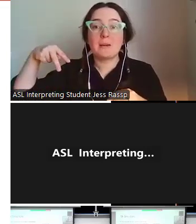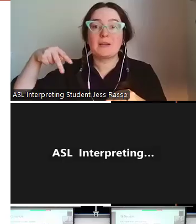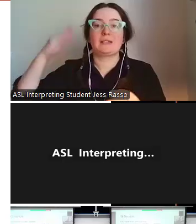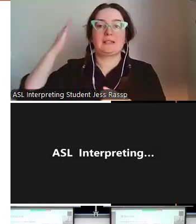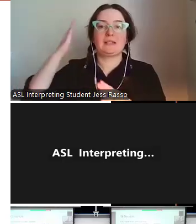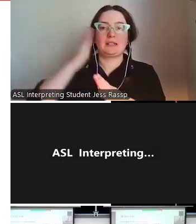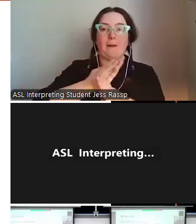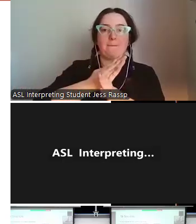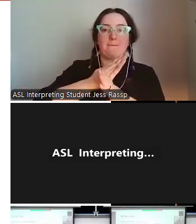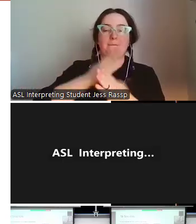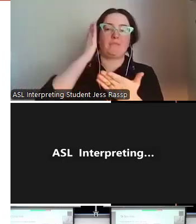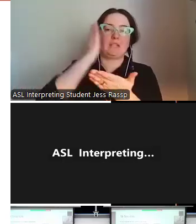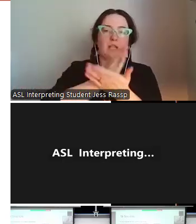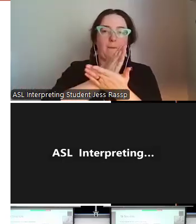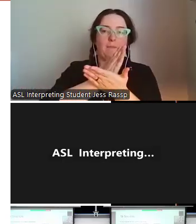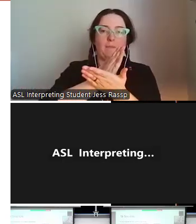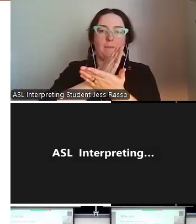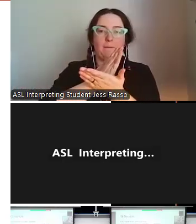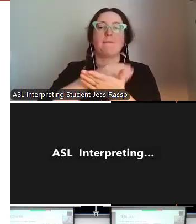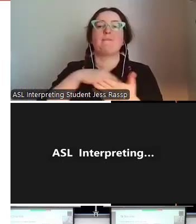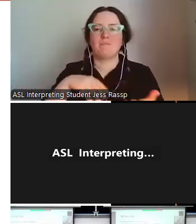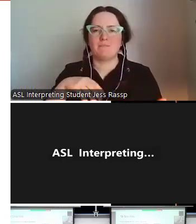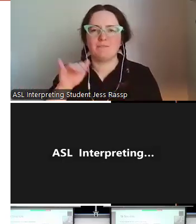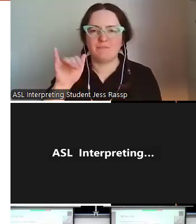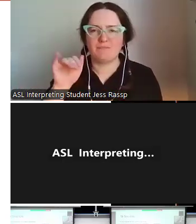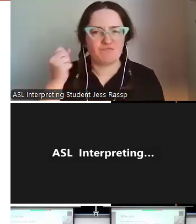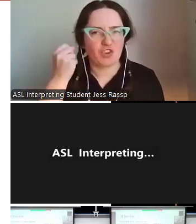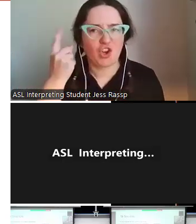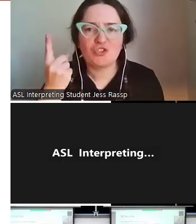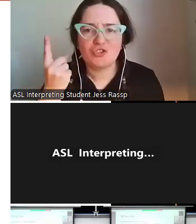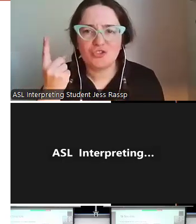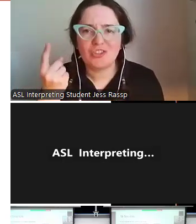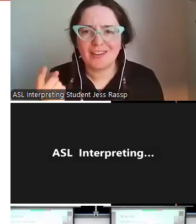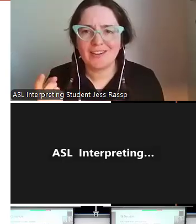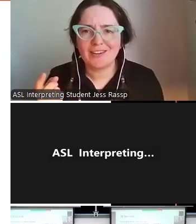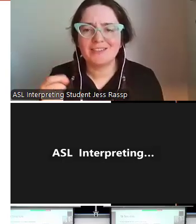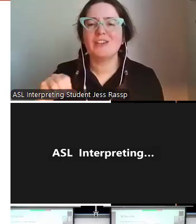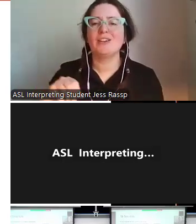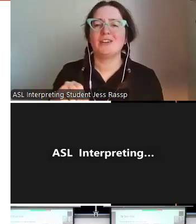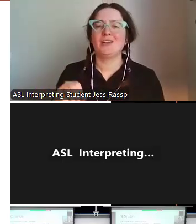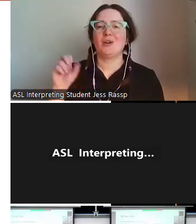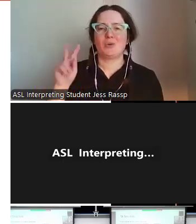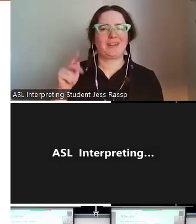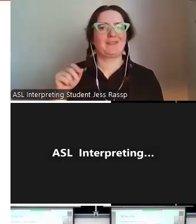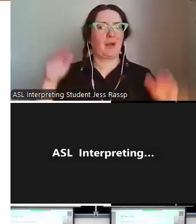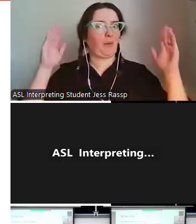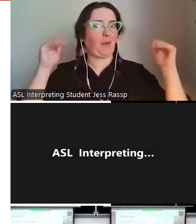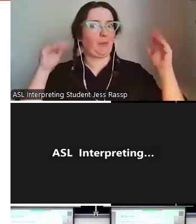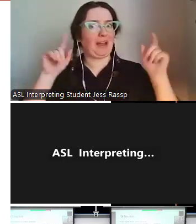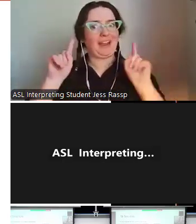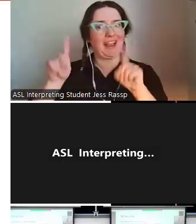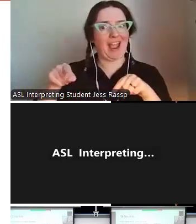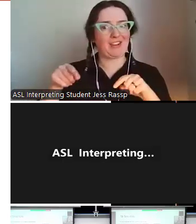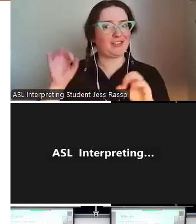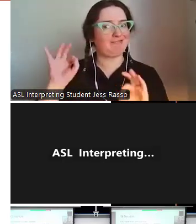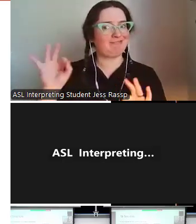the neuron not stopping. Good? Yeah. All right. Hopefully I answered that correctly. Or There's a to your, question here